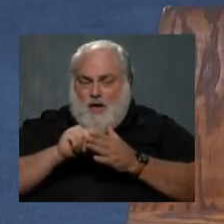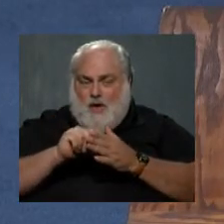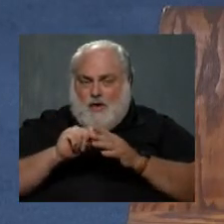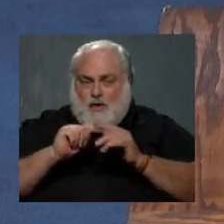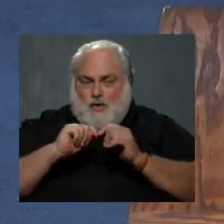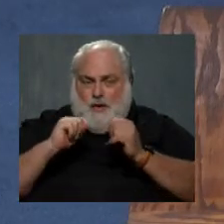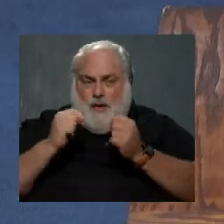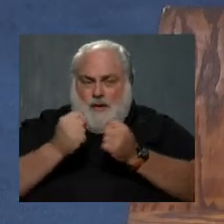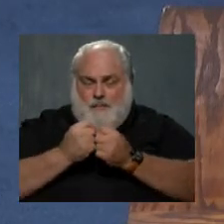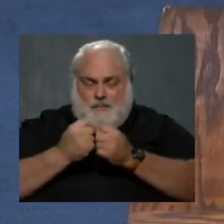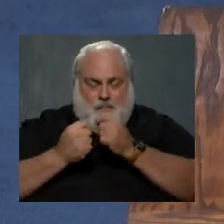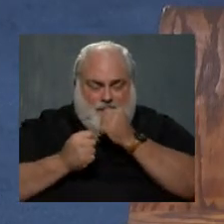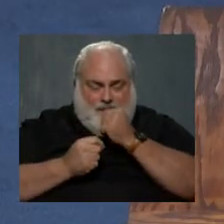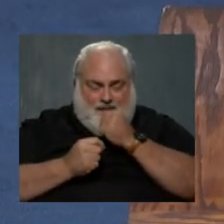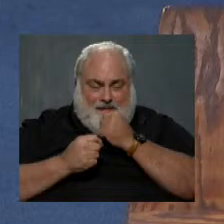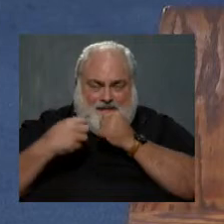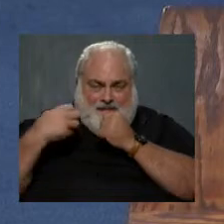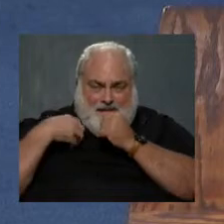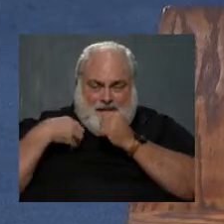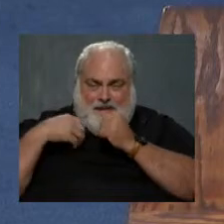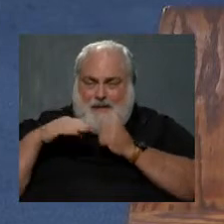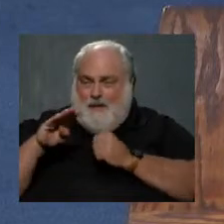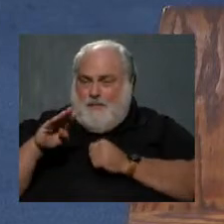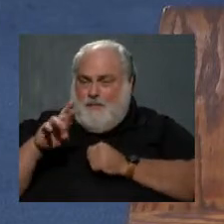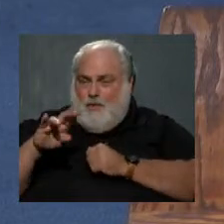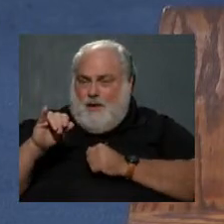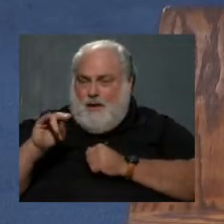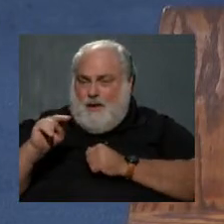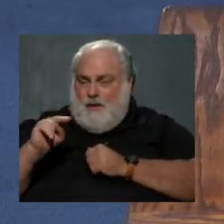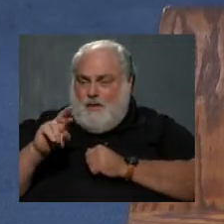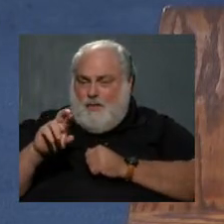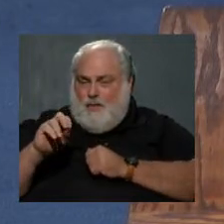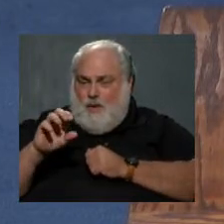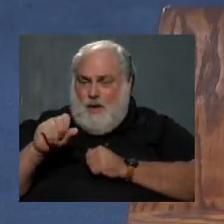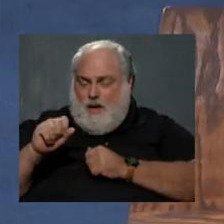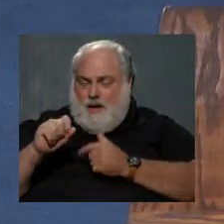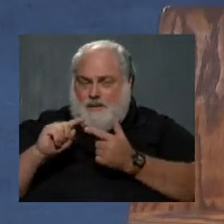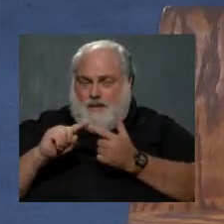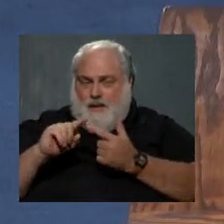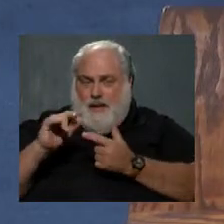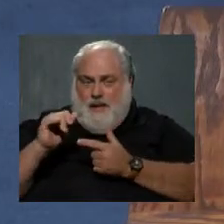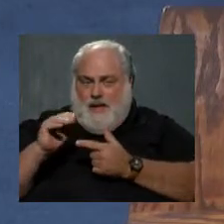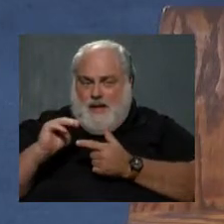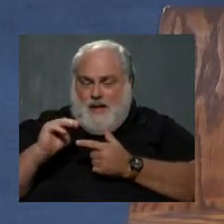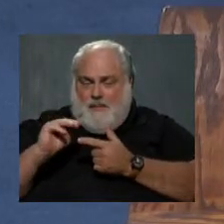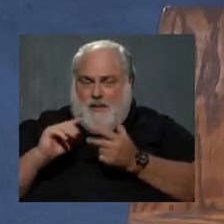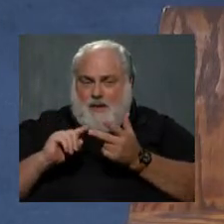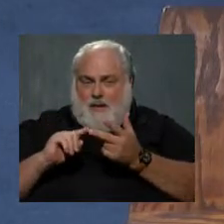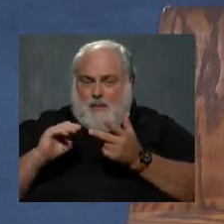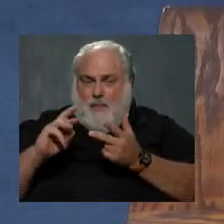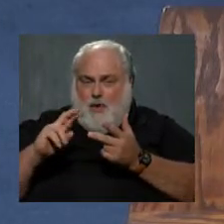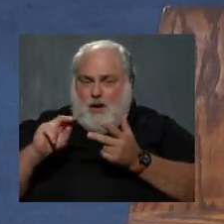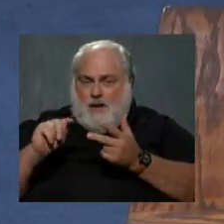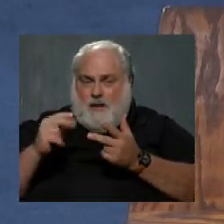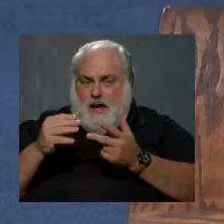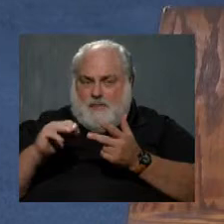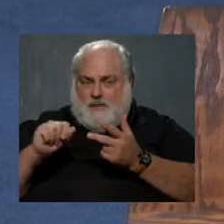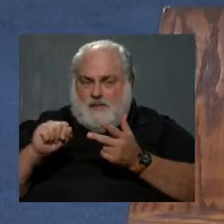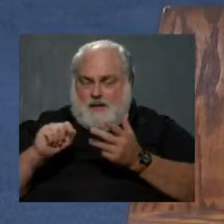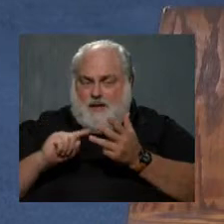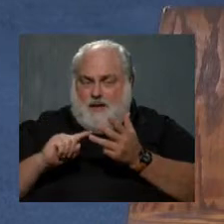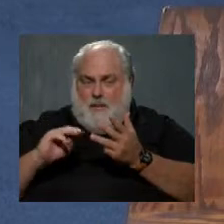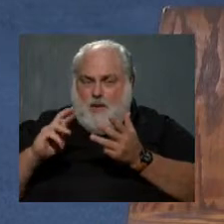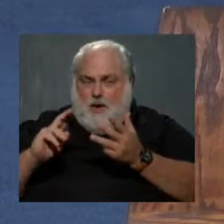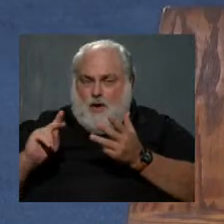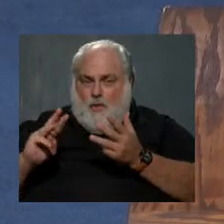are coached by Brian Ross, Caleb Surley, Mark Thompson, and Marcus White are the assistant coaches. Dr.